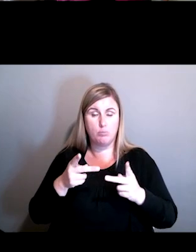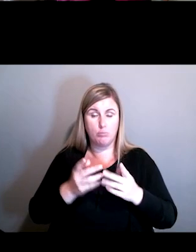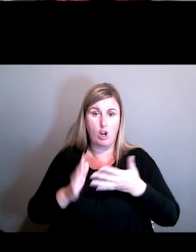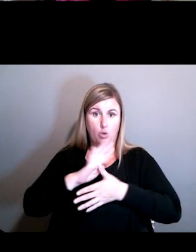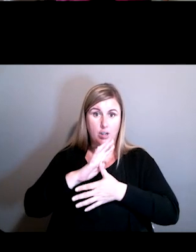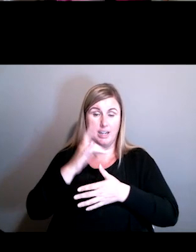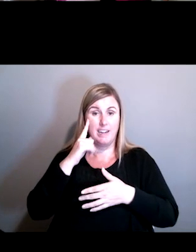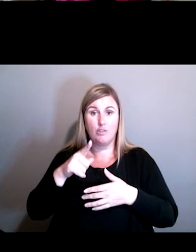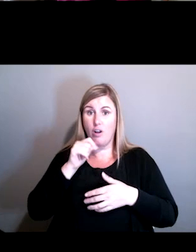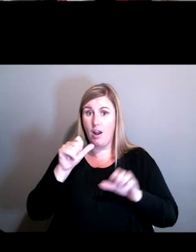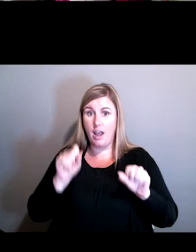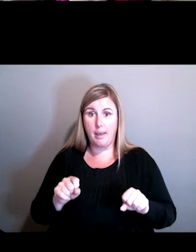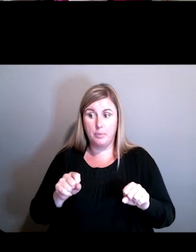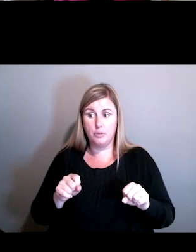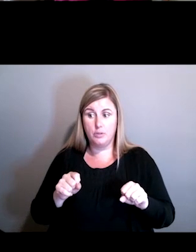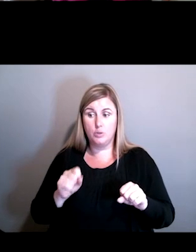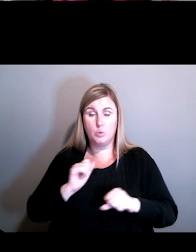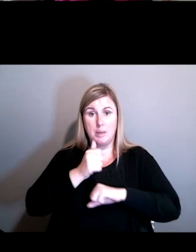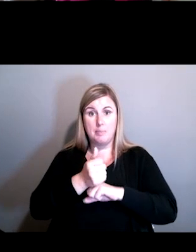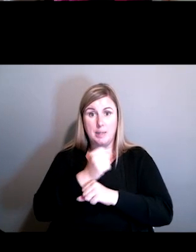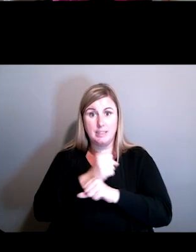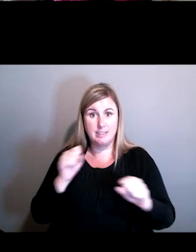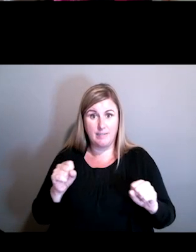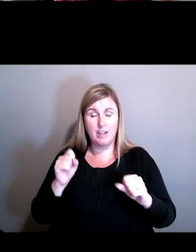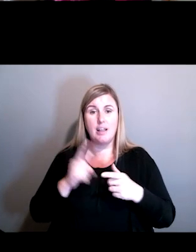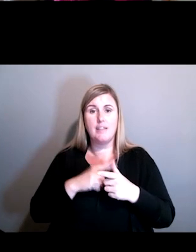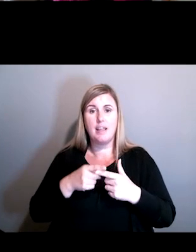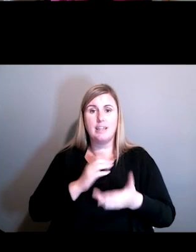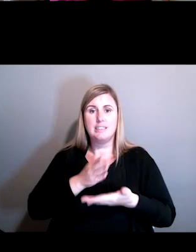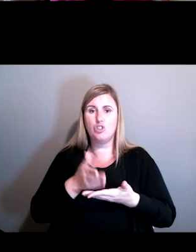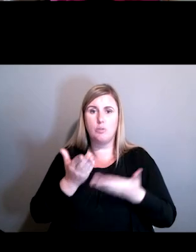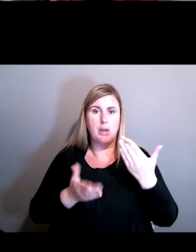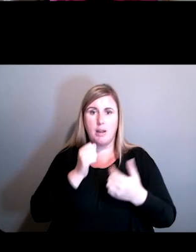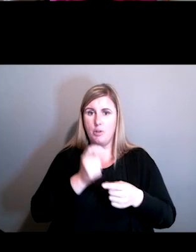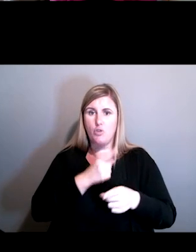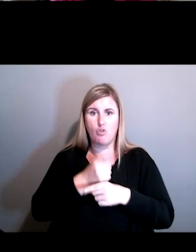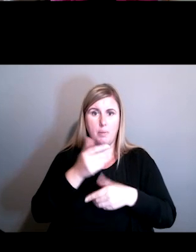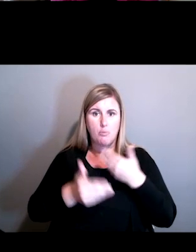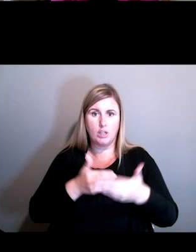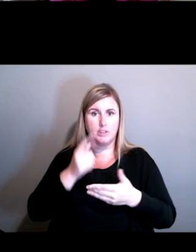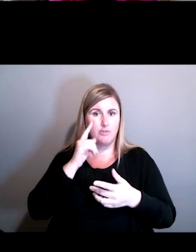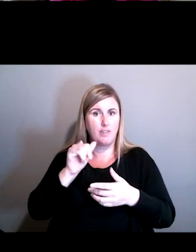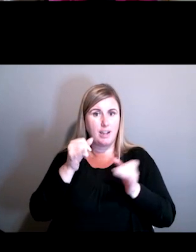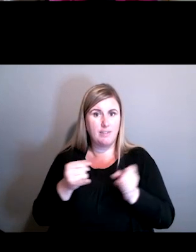implement safety, then extinction may not be the right process for that individual in your classroom.